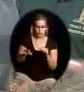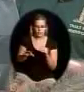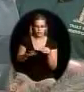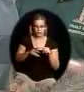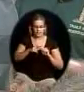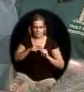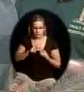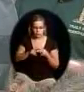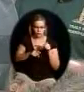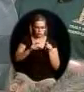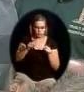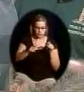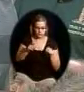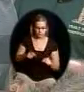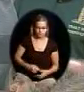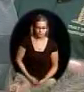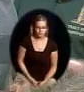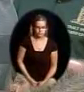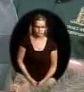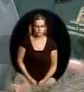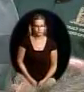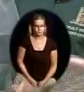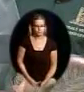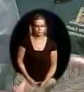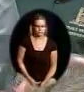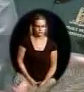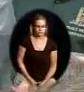that'll increase our chances of receiving the grant funds.